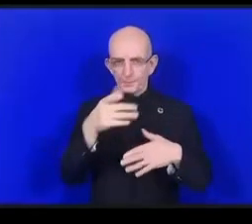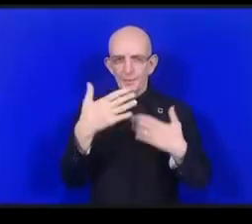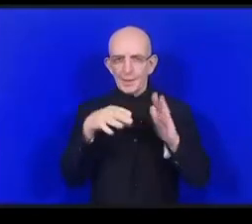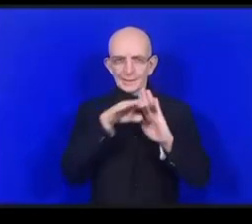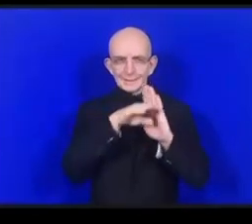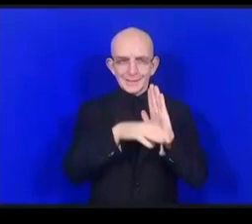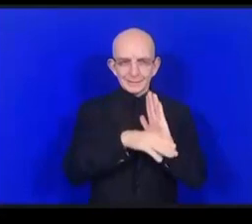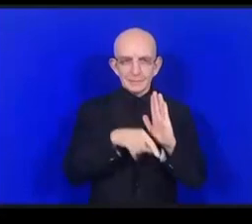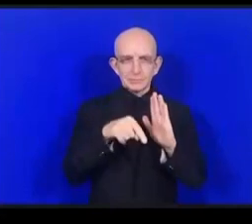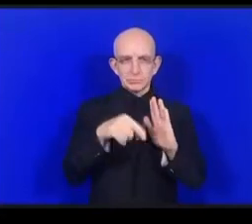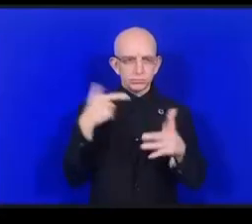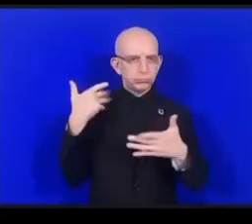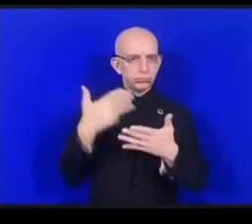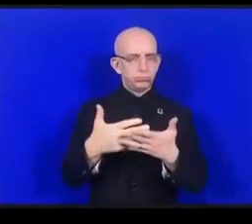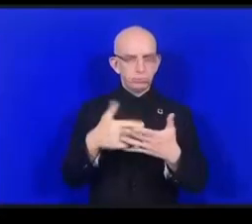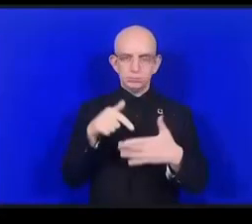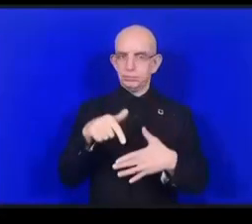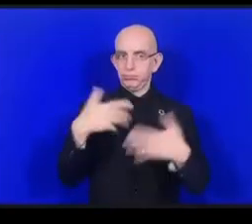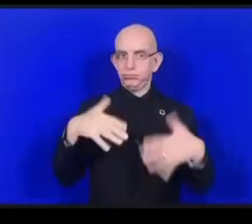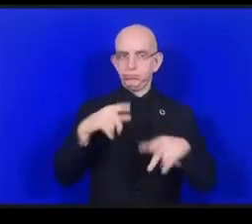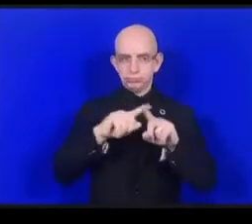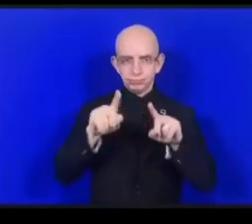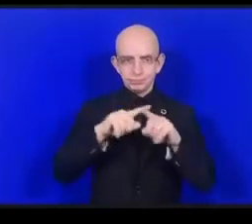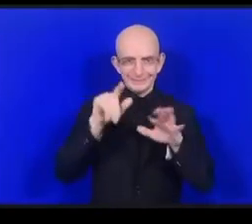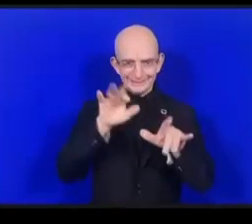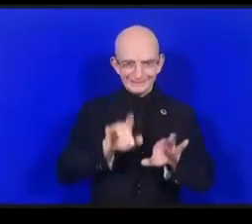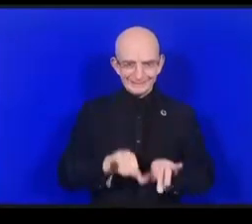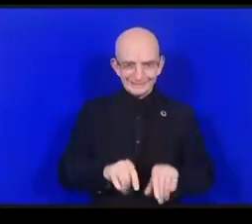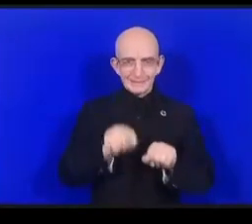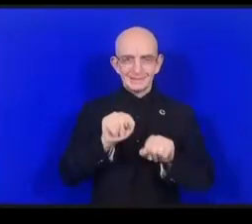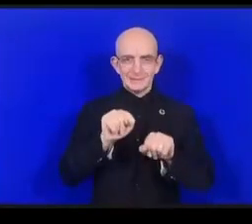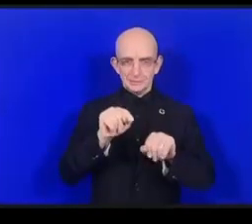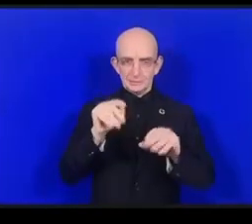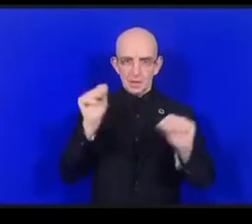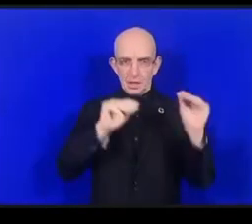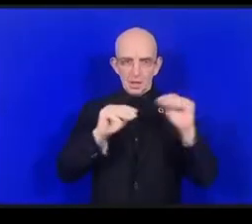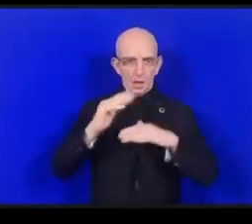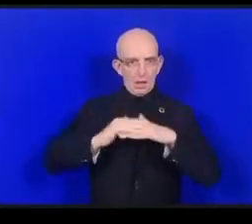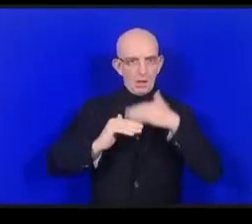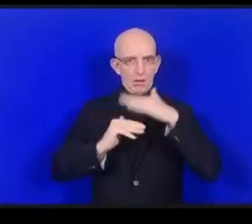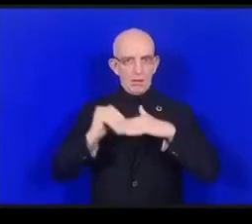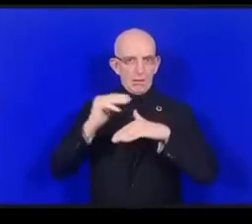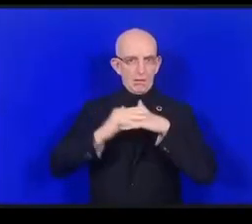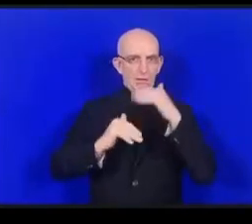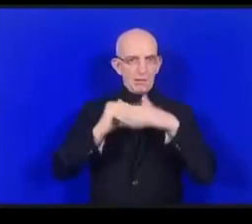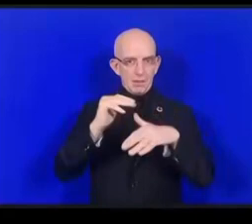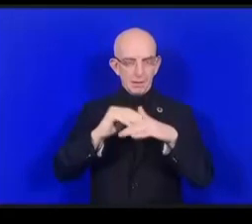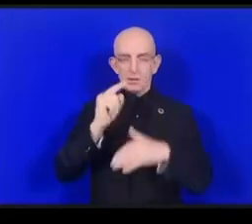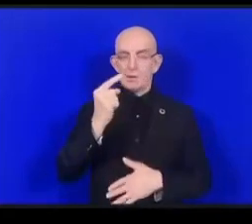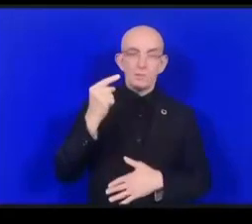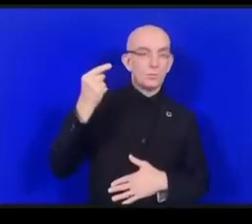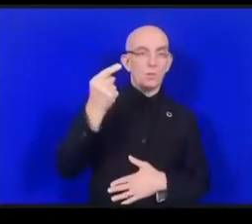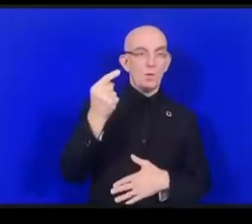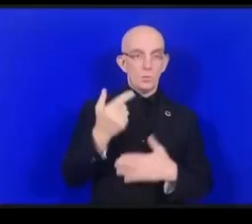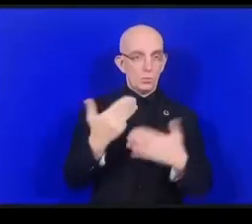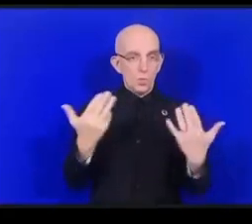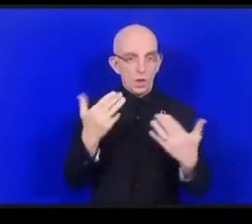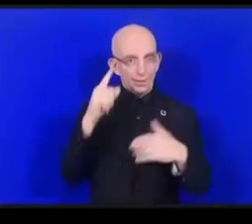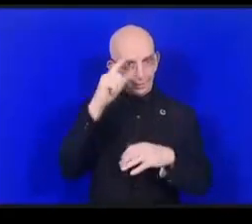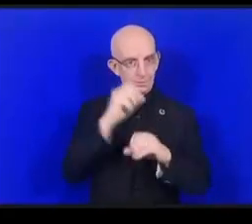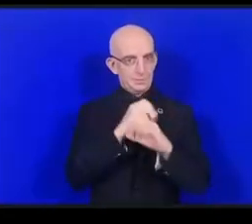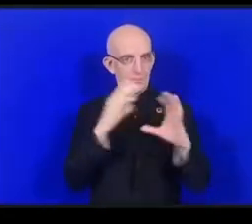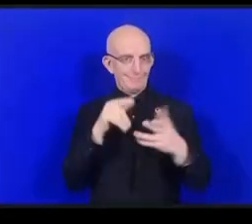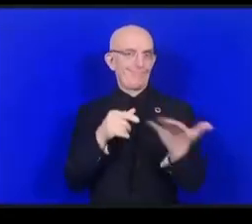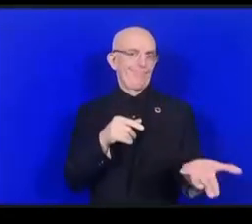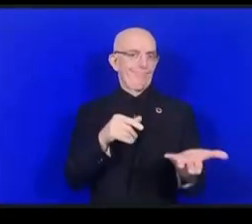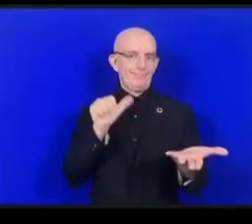standards for interoperability, for example, between LLMs should arise, and we will be facing this same complexity. And on the other hand,